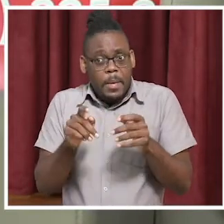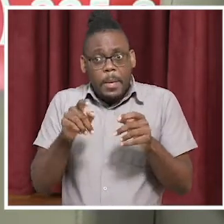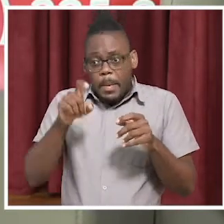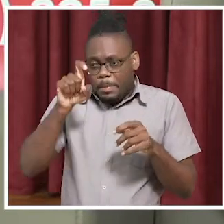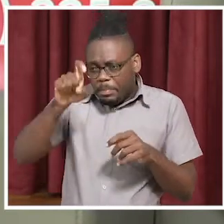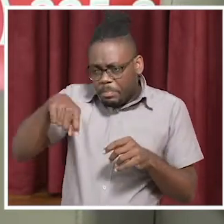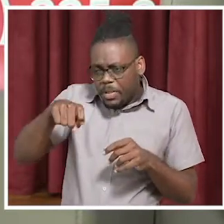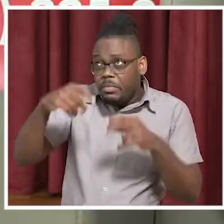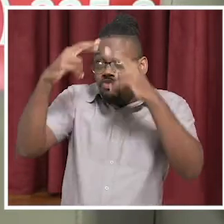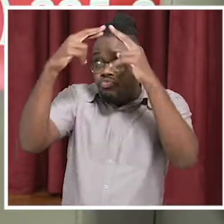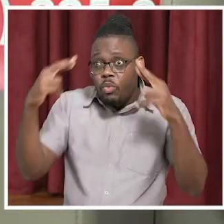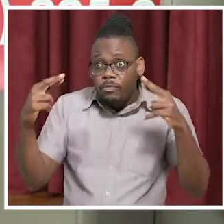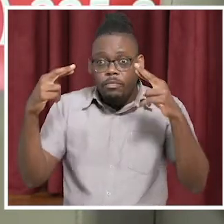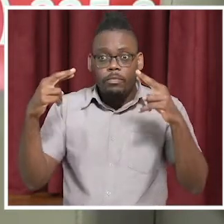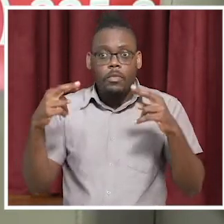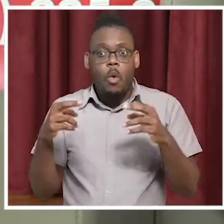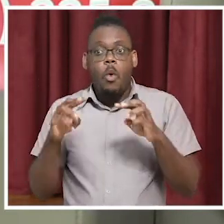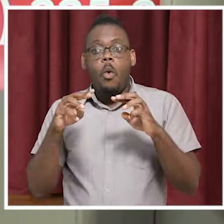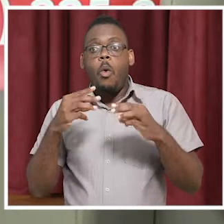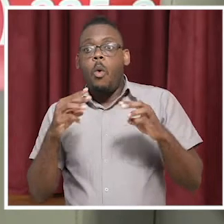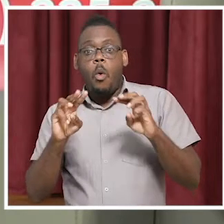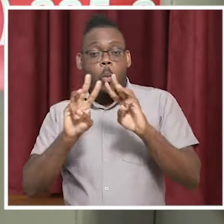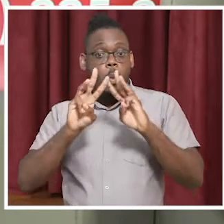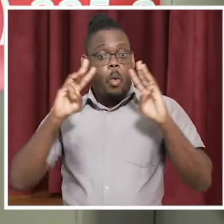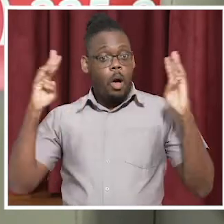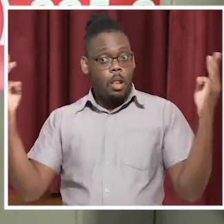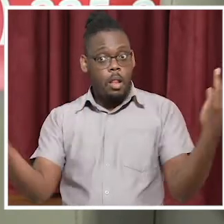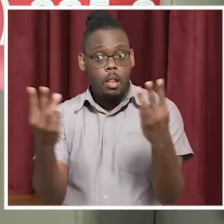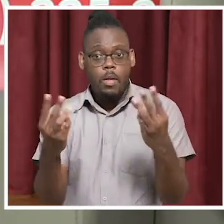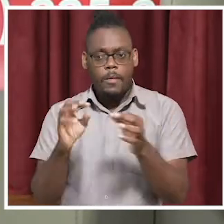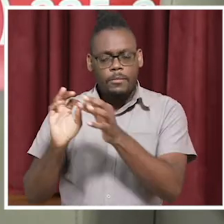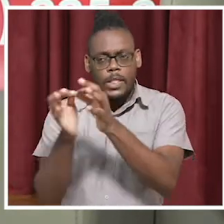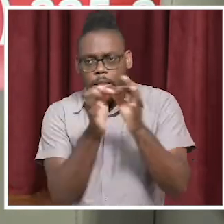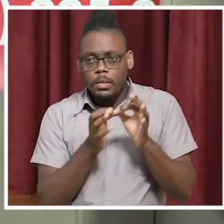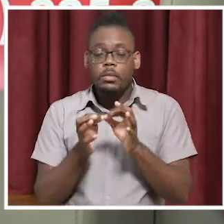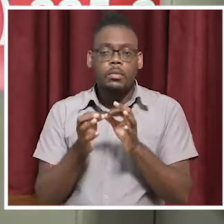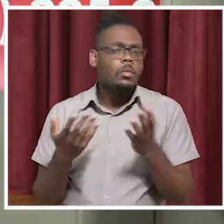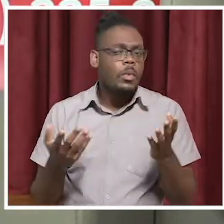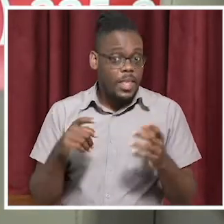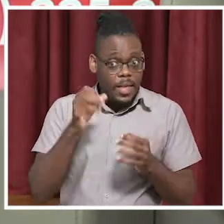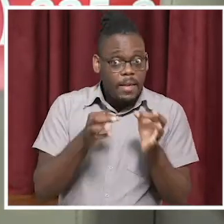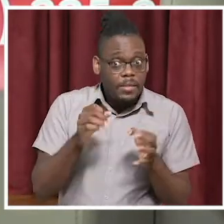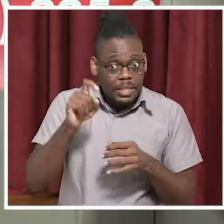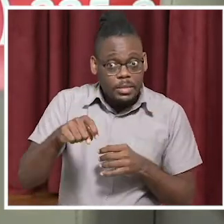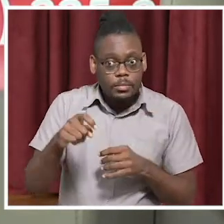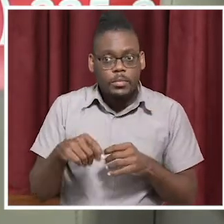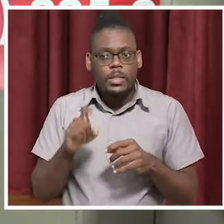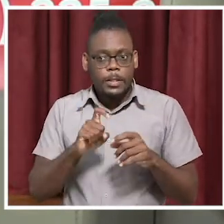possibly wall repairs, retaining walls, that type of thing, at their property, and it is valued up to